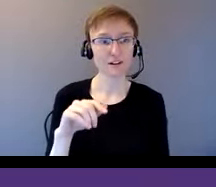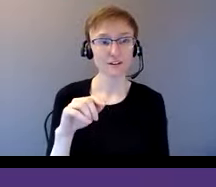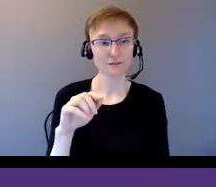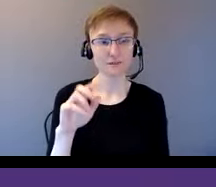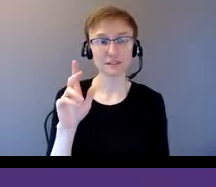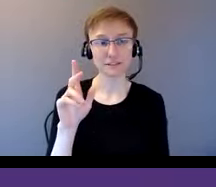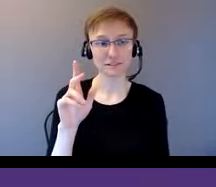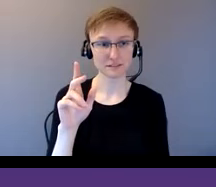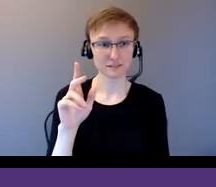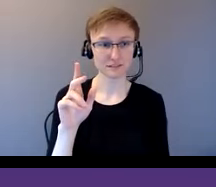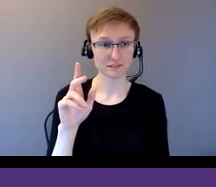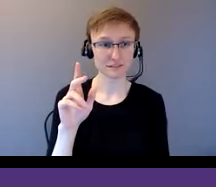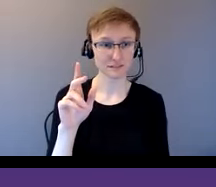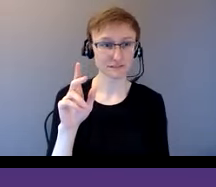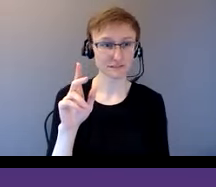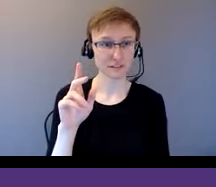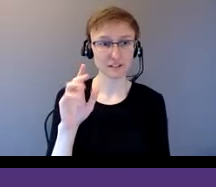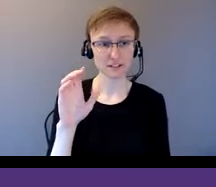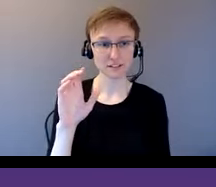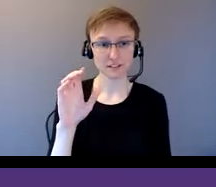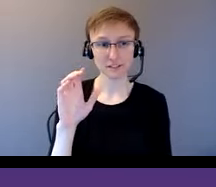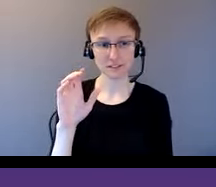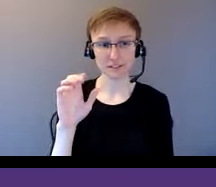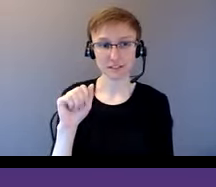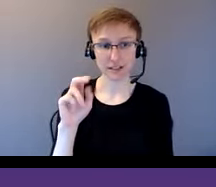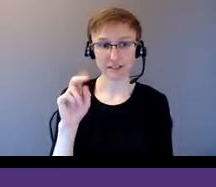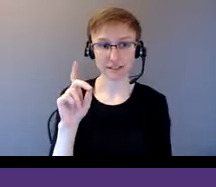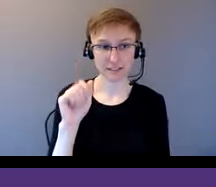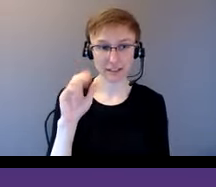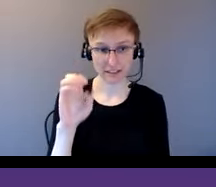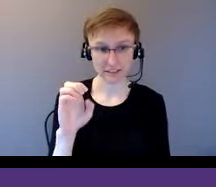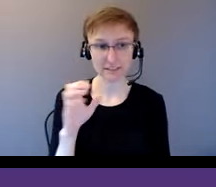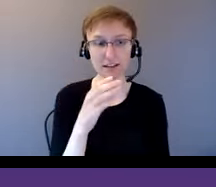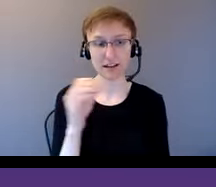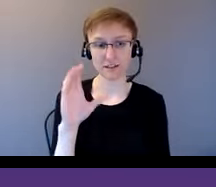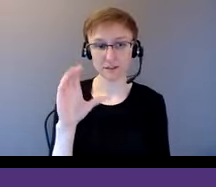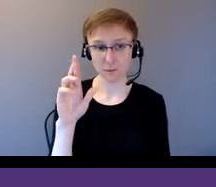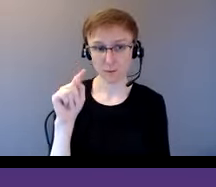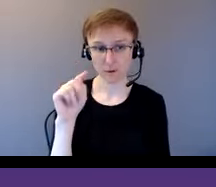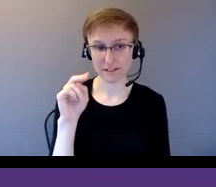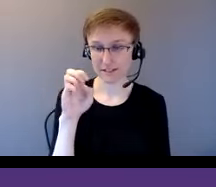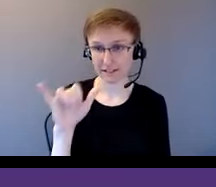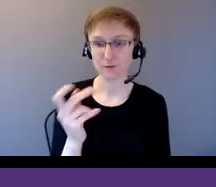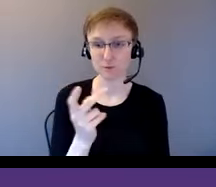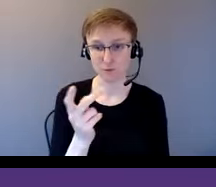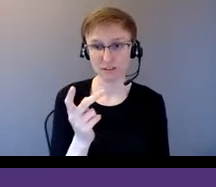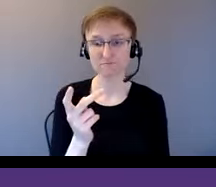been a great asset in getting this session organized. So I'm going to let Mary